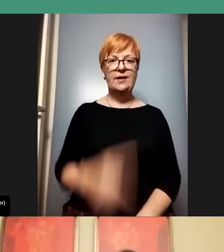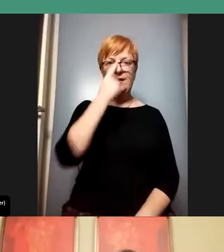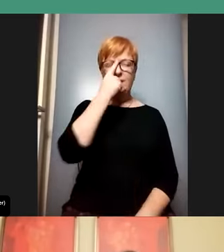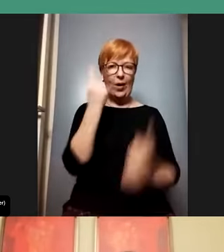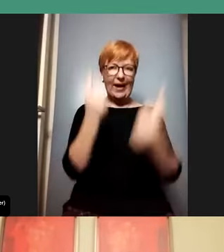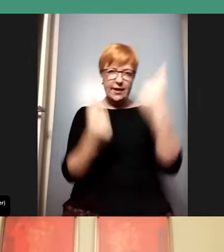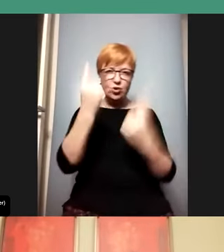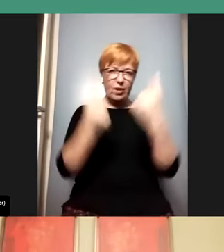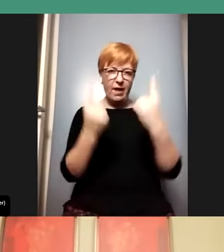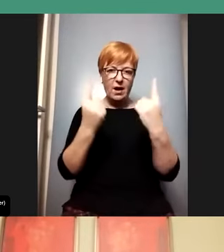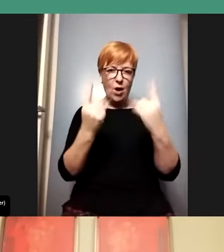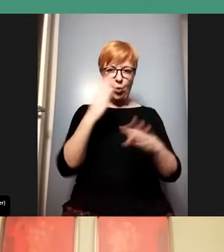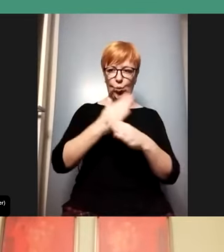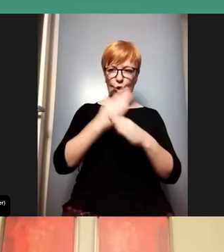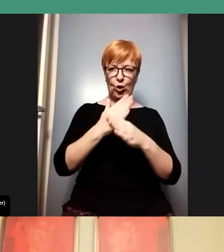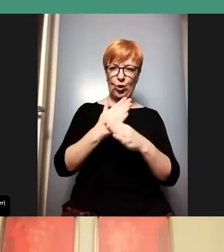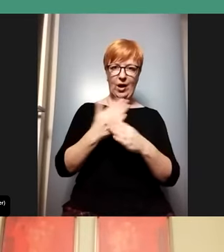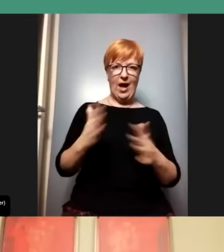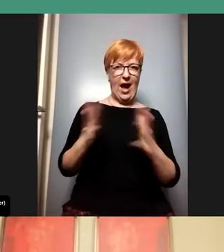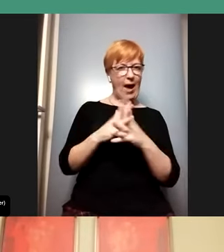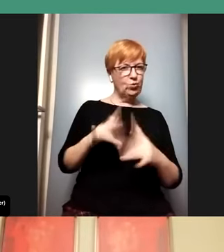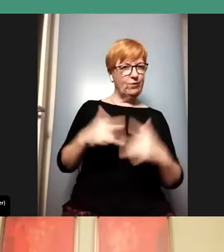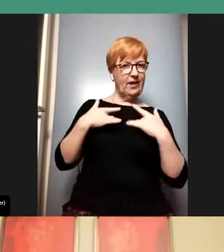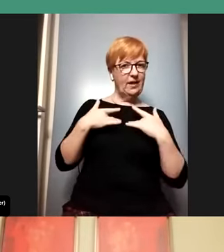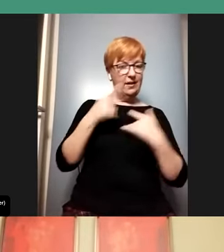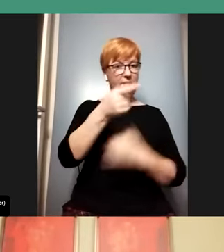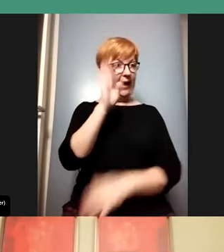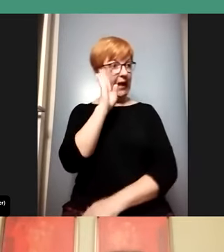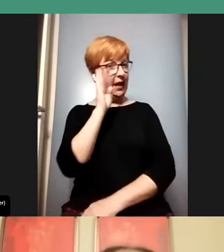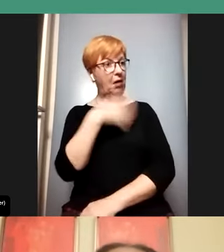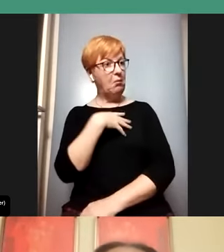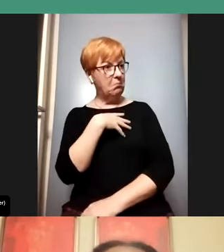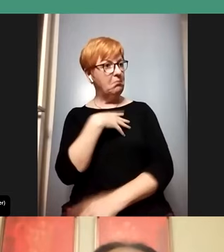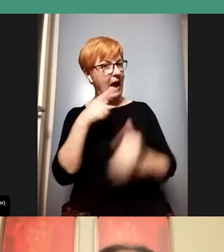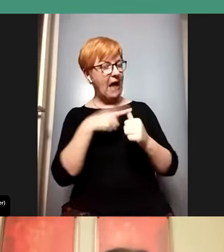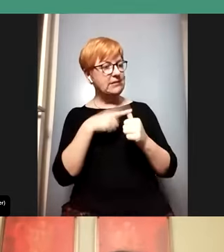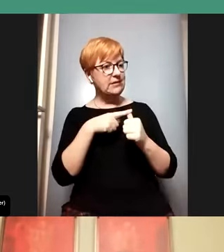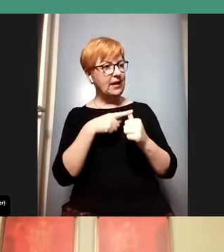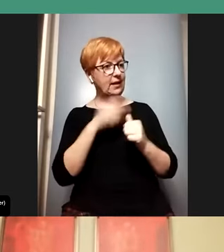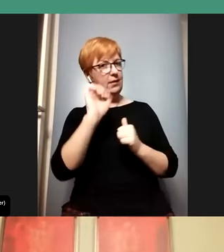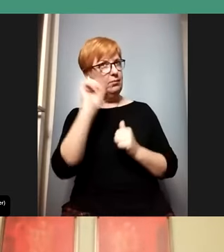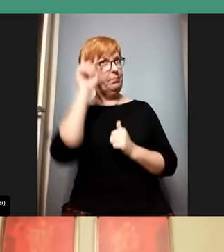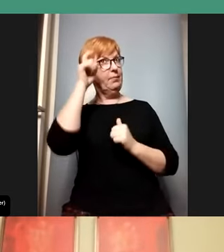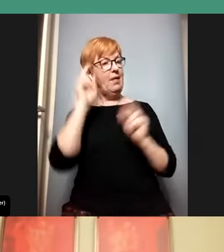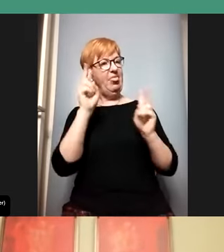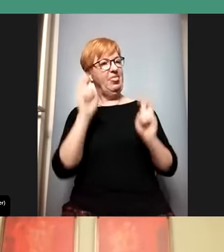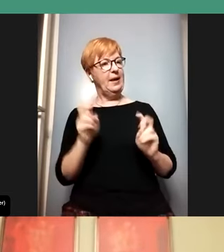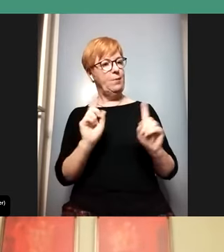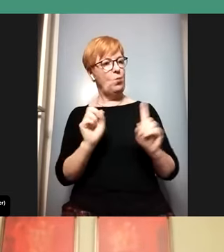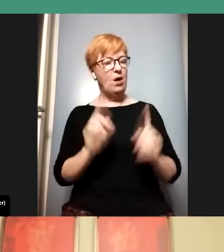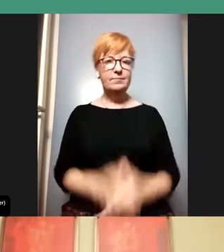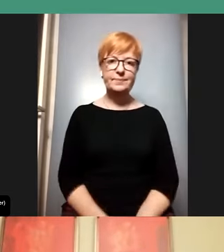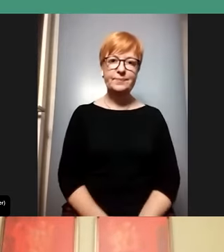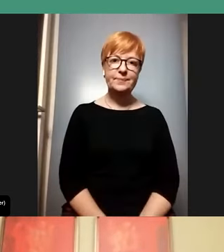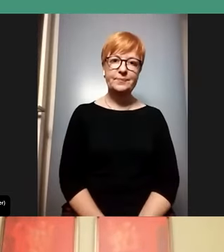make you feel? So when you know, Sonia, let's start with you. When you hear Anthony's work, what sort of feelings come up for you?